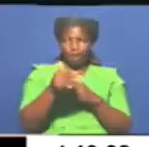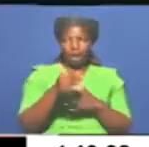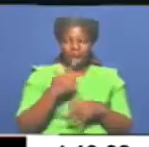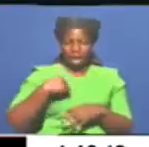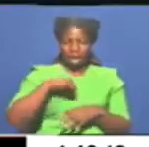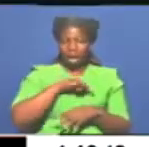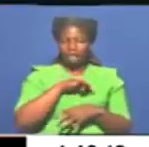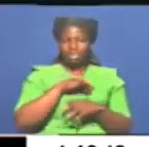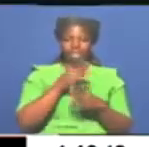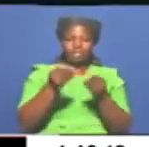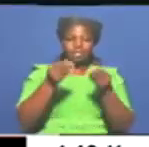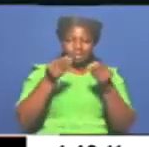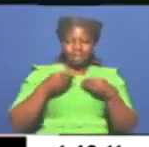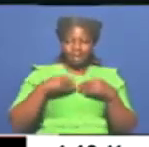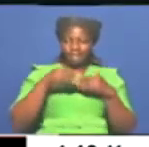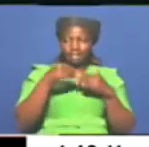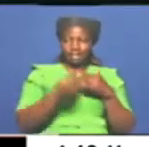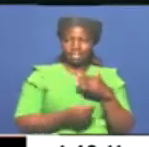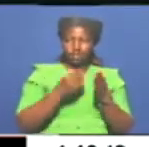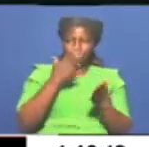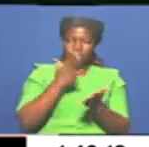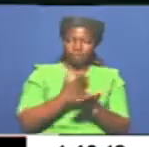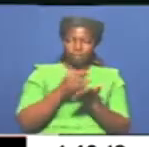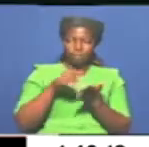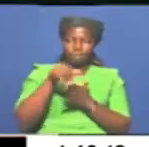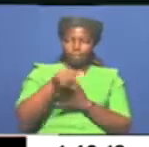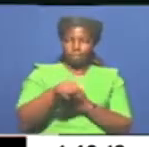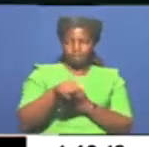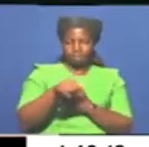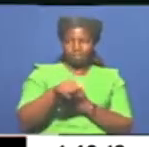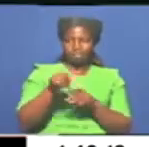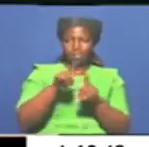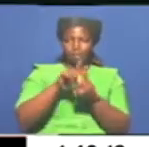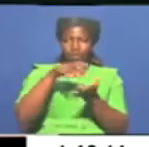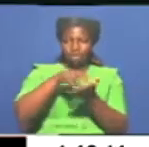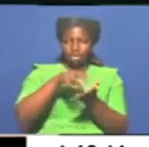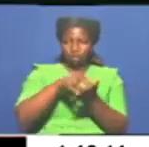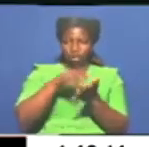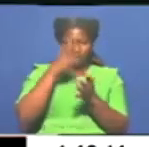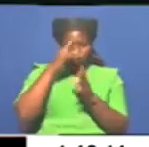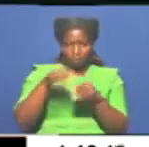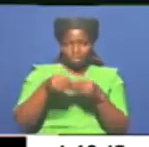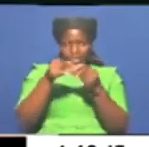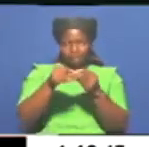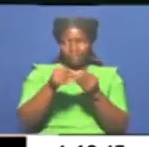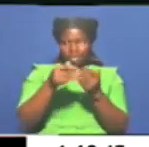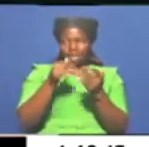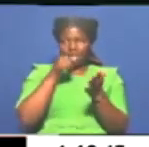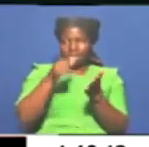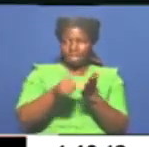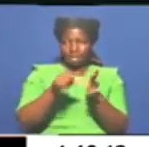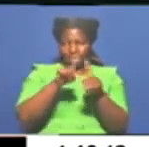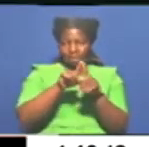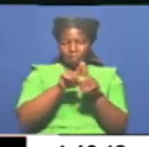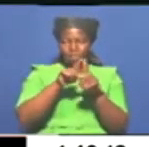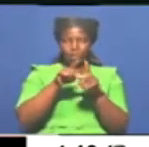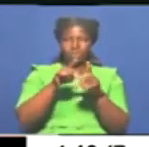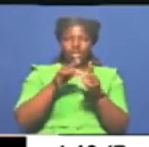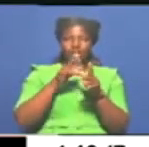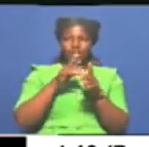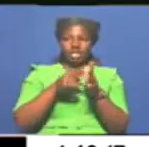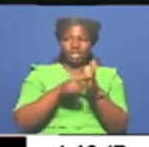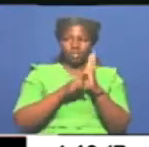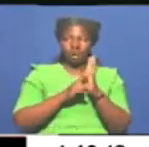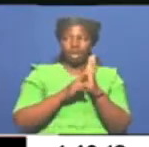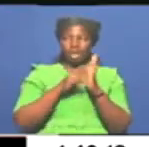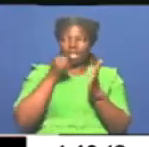confirm payment as part of the conditions for the issuance of the allotment letter, and we require a letter of acceptance to enable